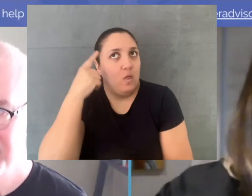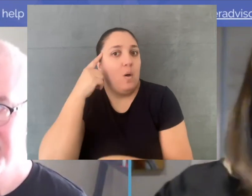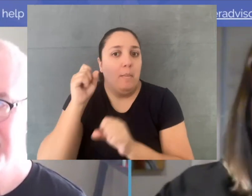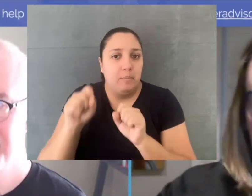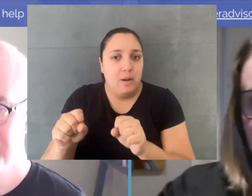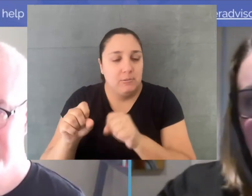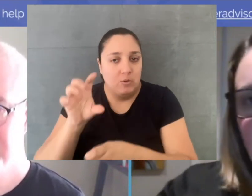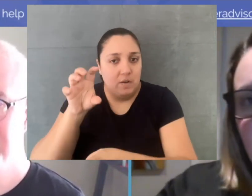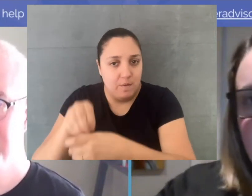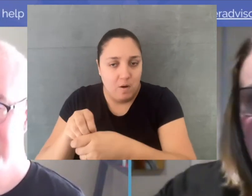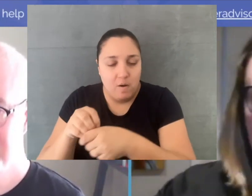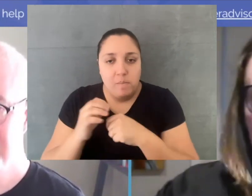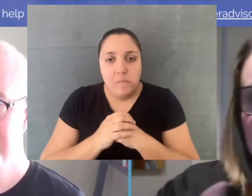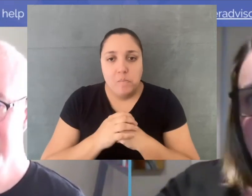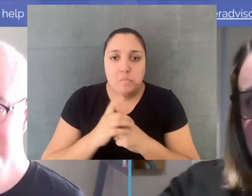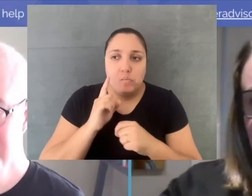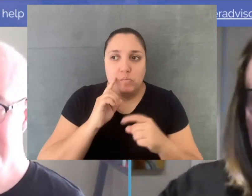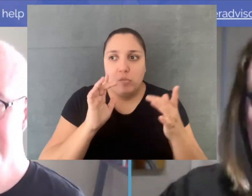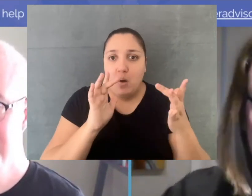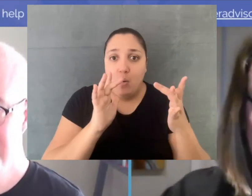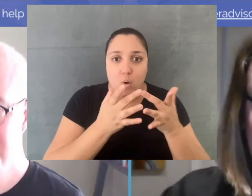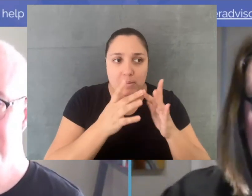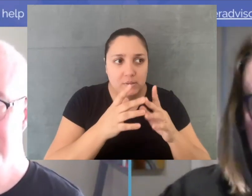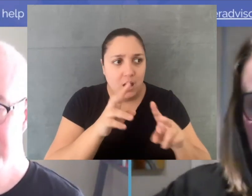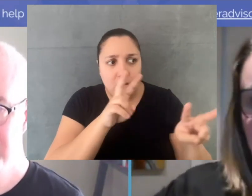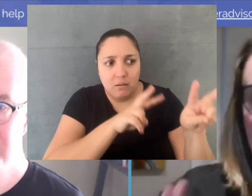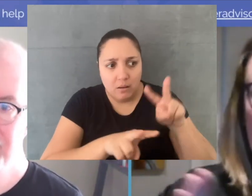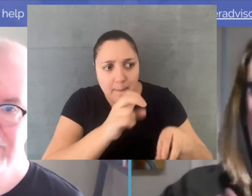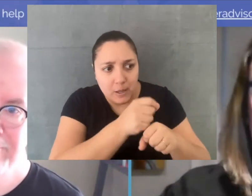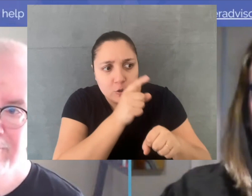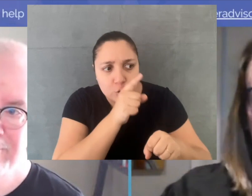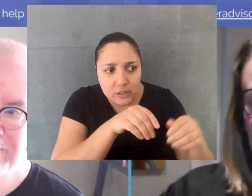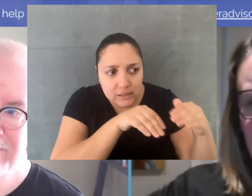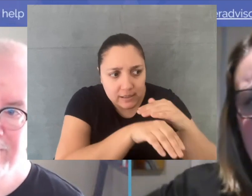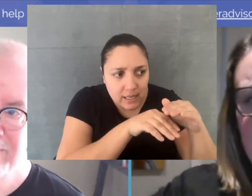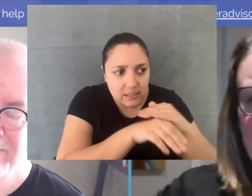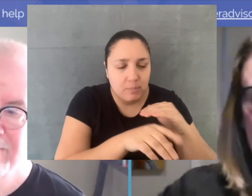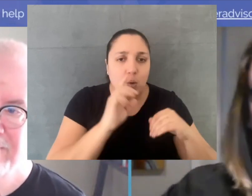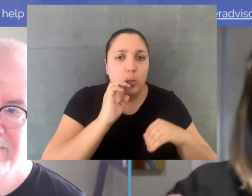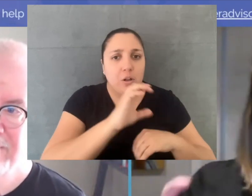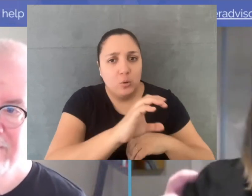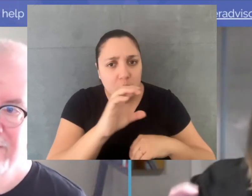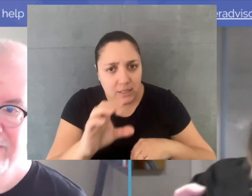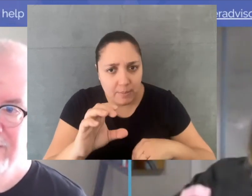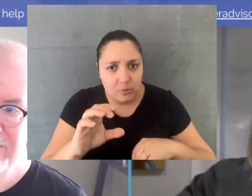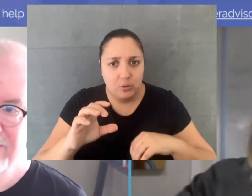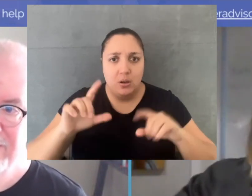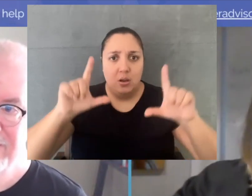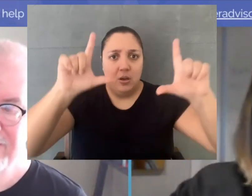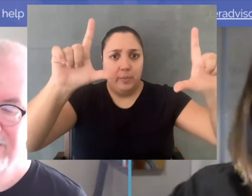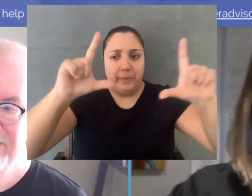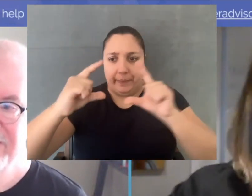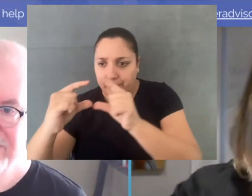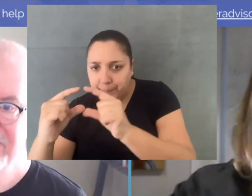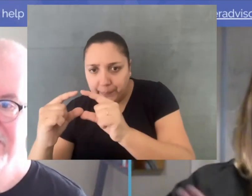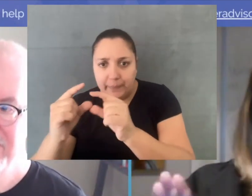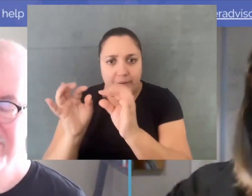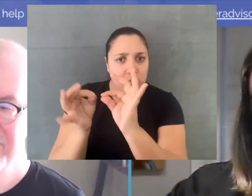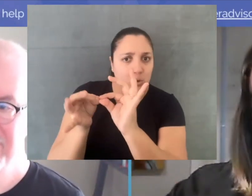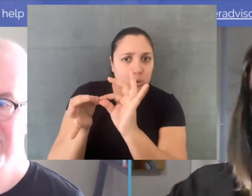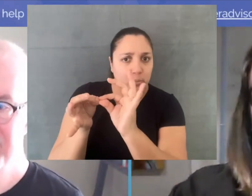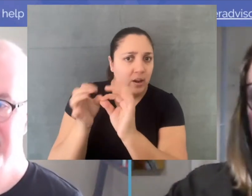be involved in. We're looking at websites to make sure they're accessible. We're captioning videos. We're putting picture-in-picture interpreters in the corner